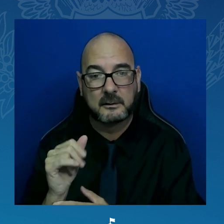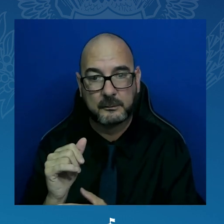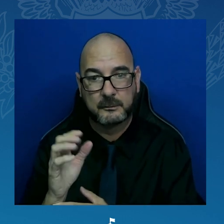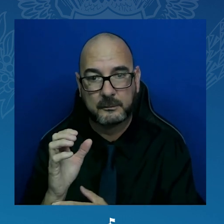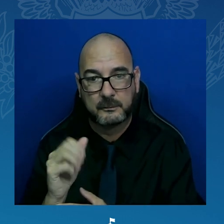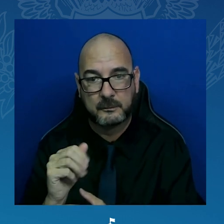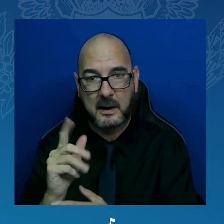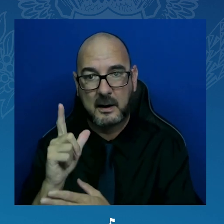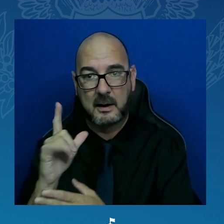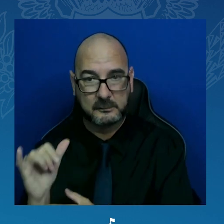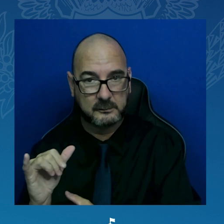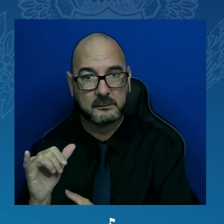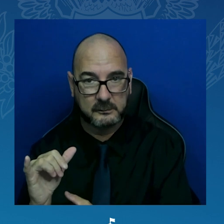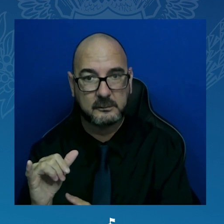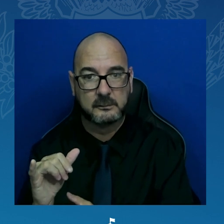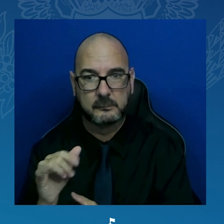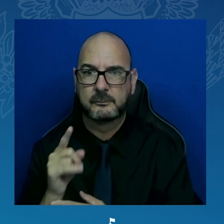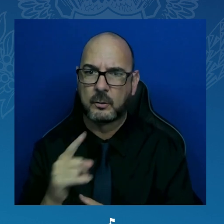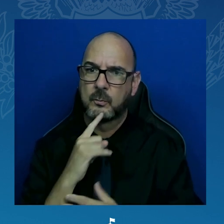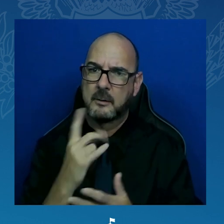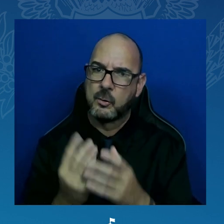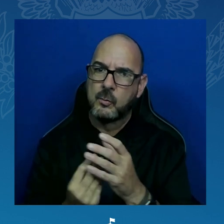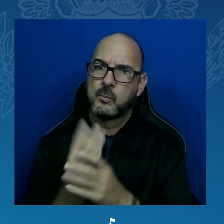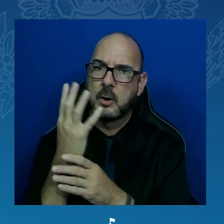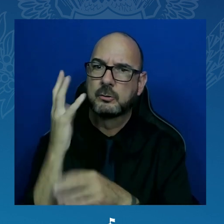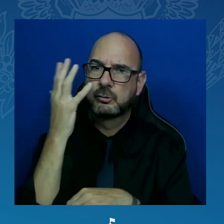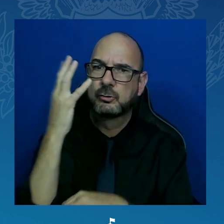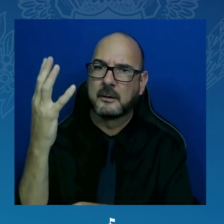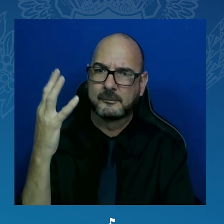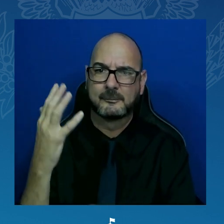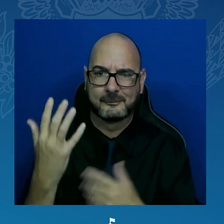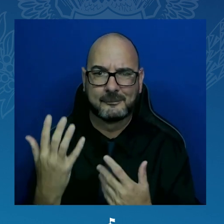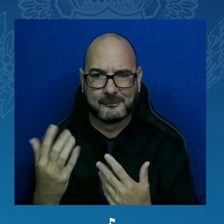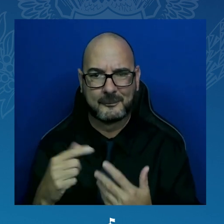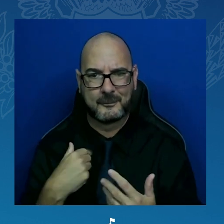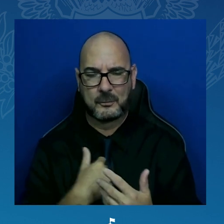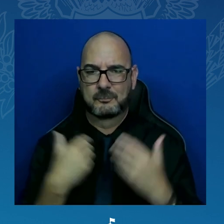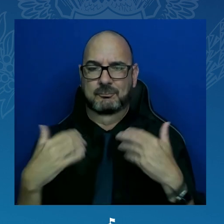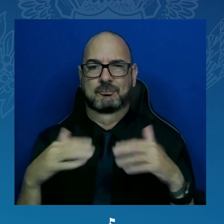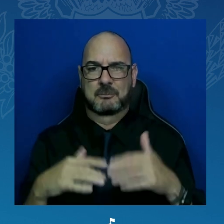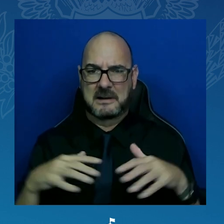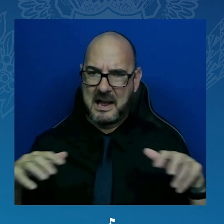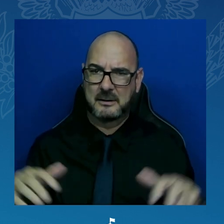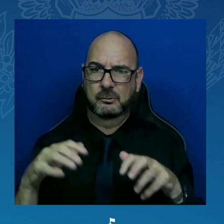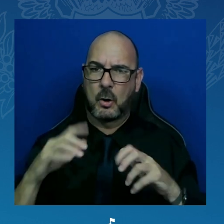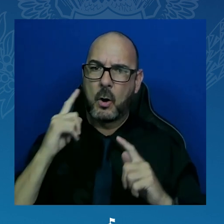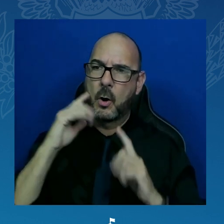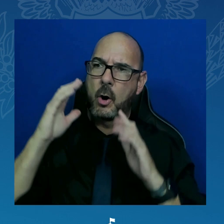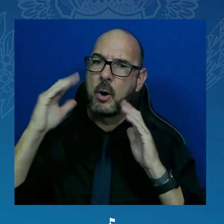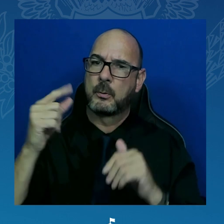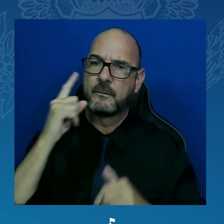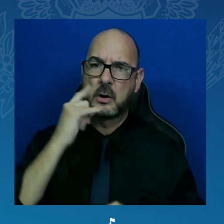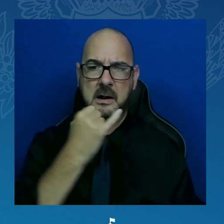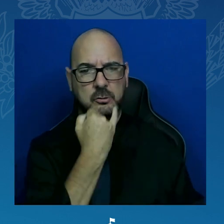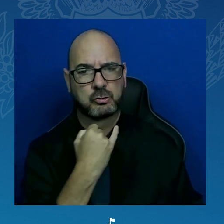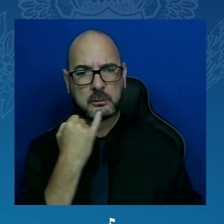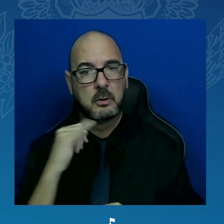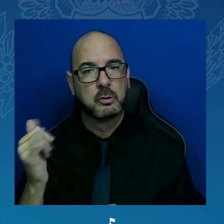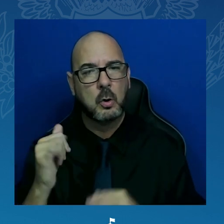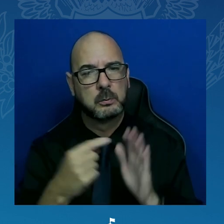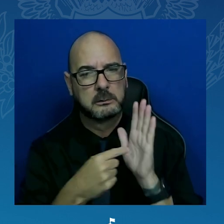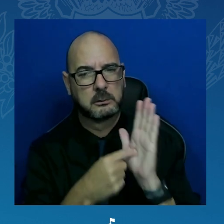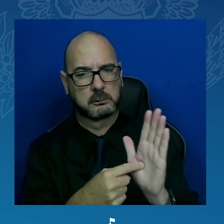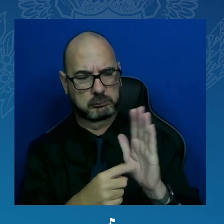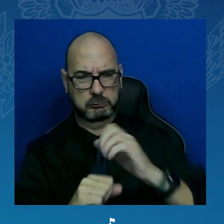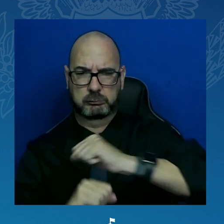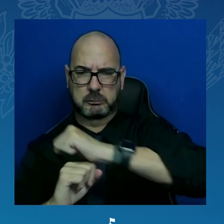memory. Of course, it was an act of love and hope for Israel, but it was also an act that reflected core values